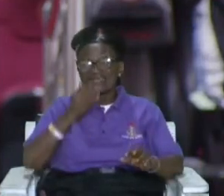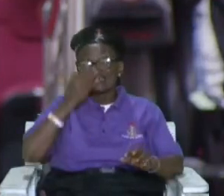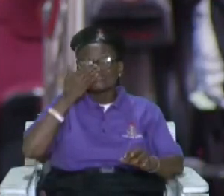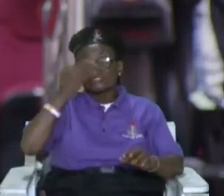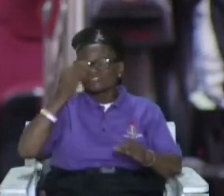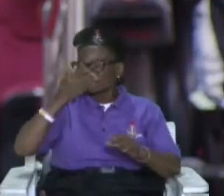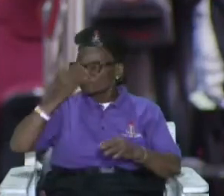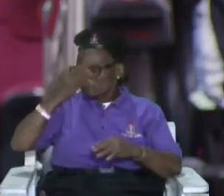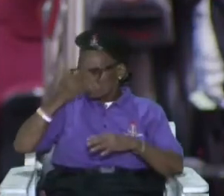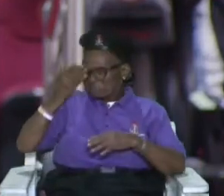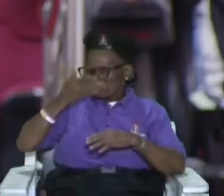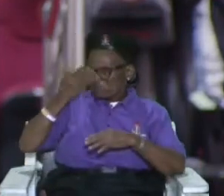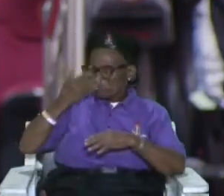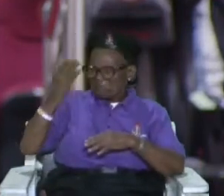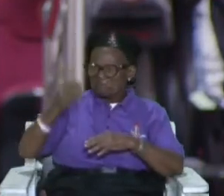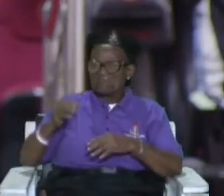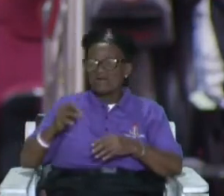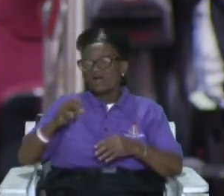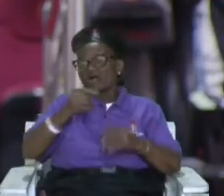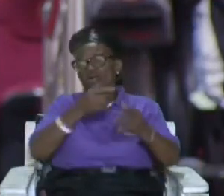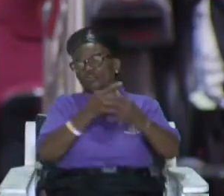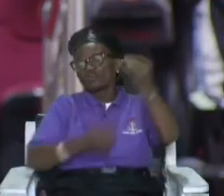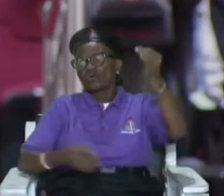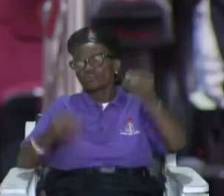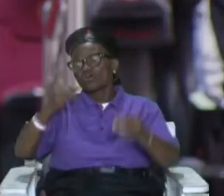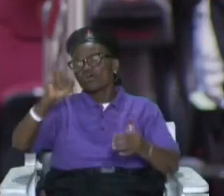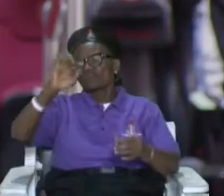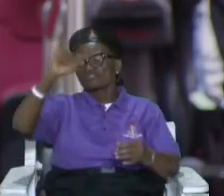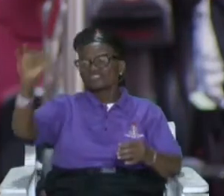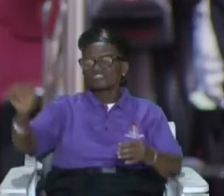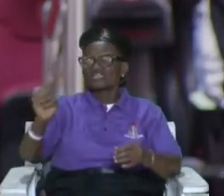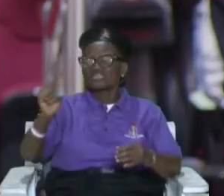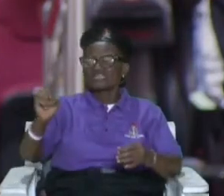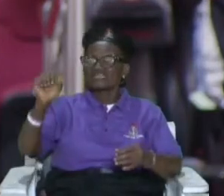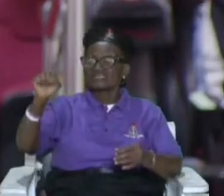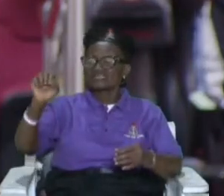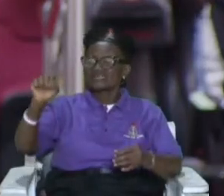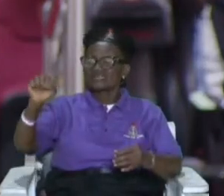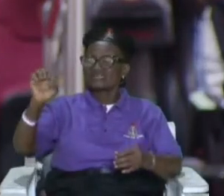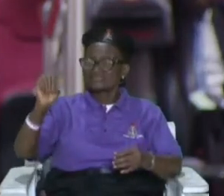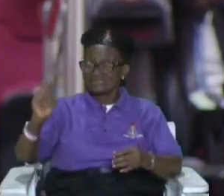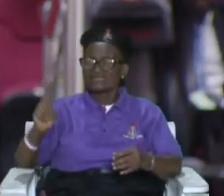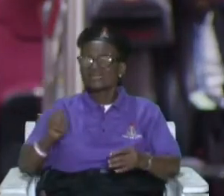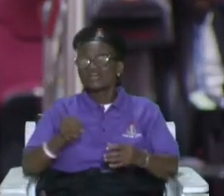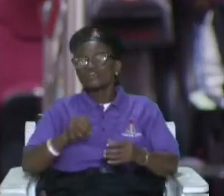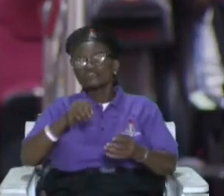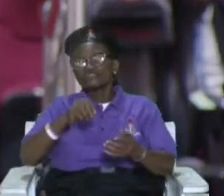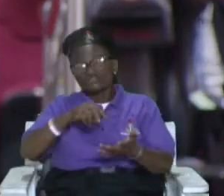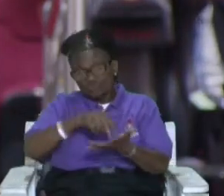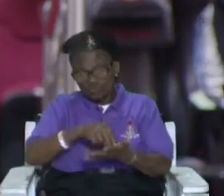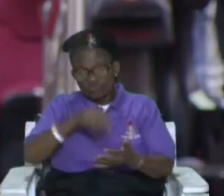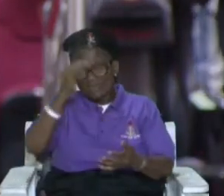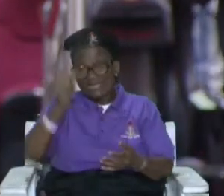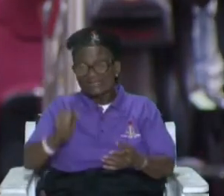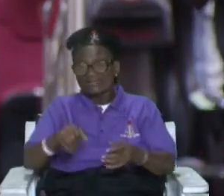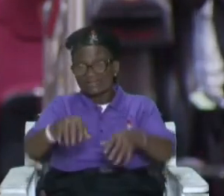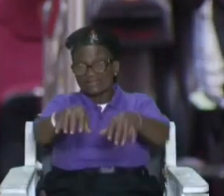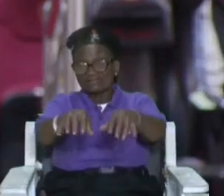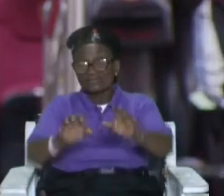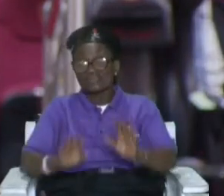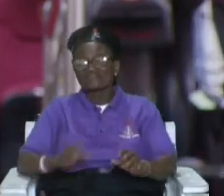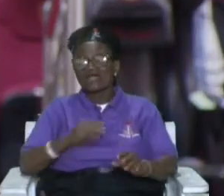the rod of Jesse stood by the tomb and called Lazarus to come